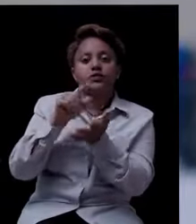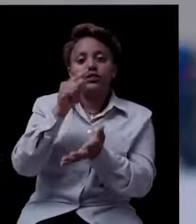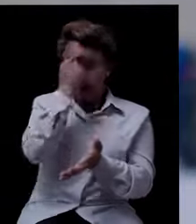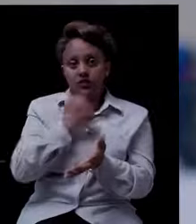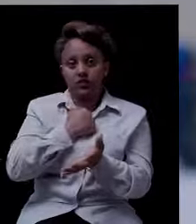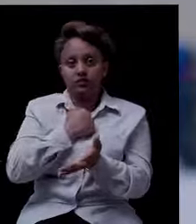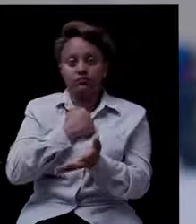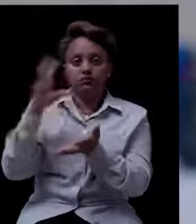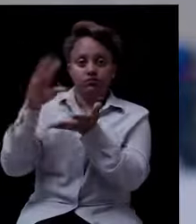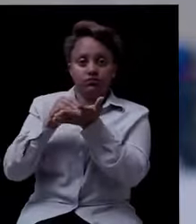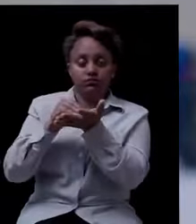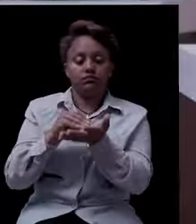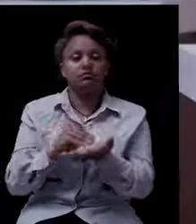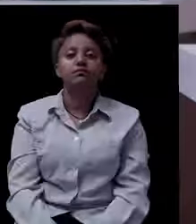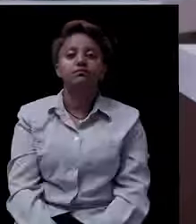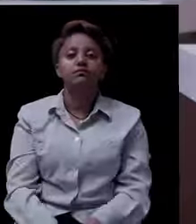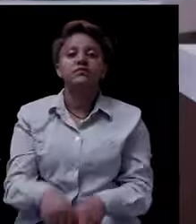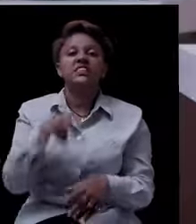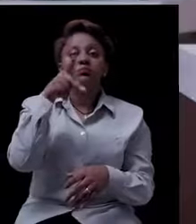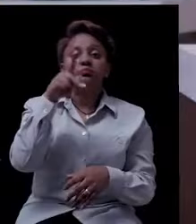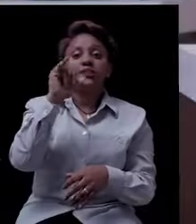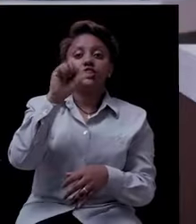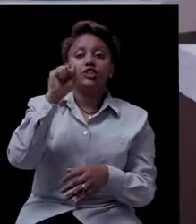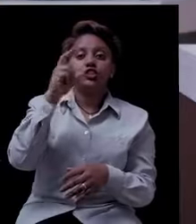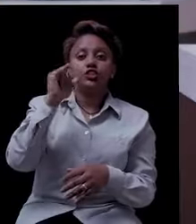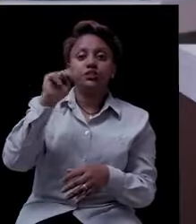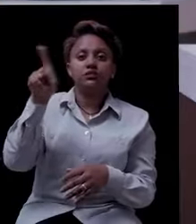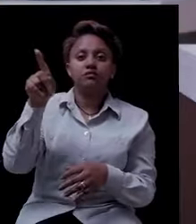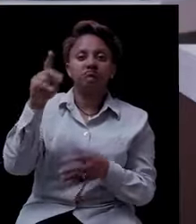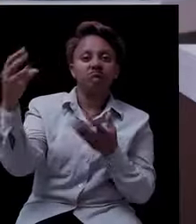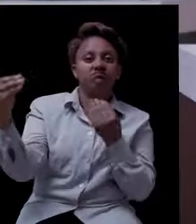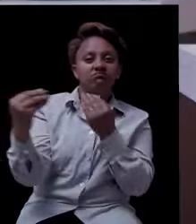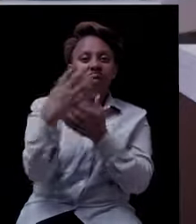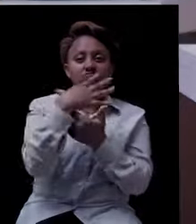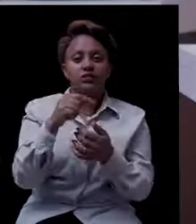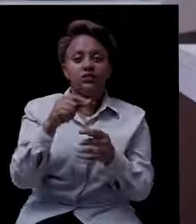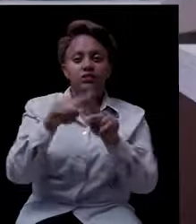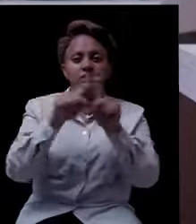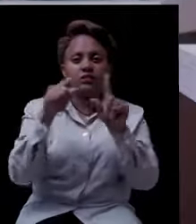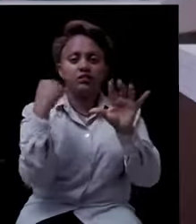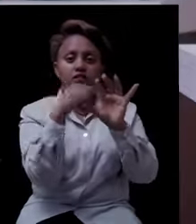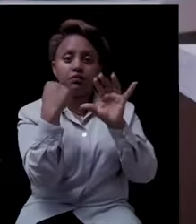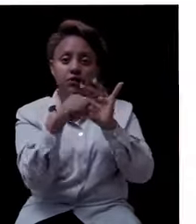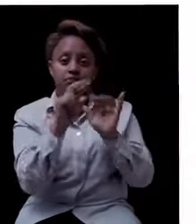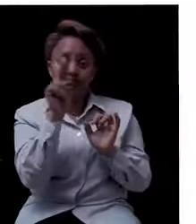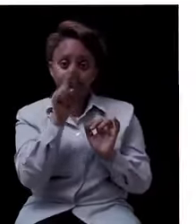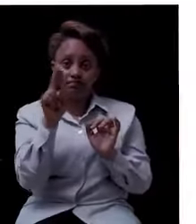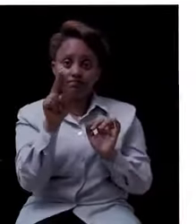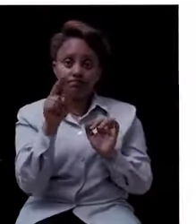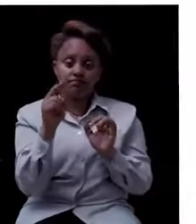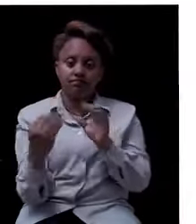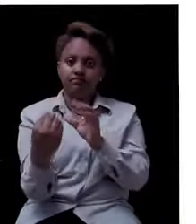above to make you more likely to click on the links, download malware, or trust a malicious source.